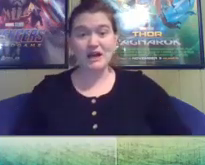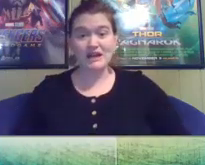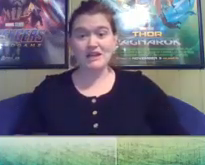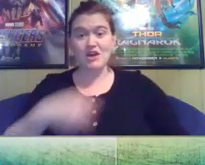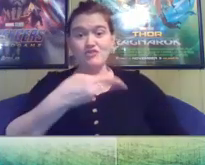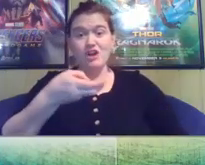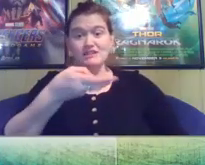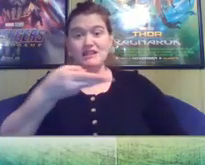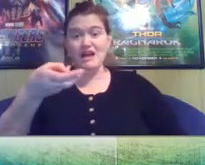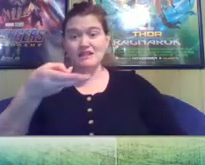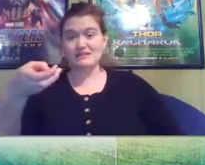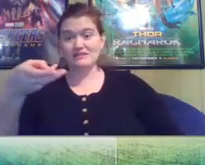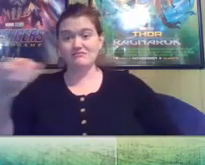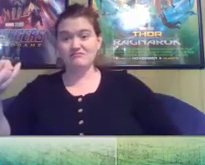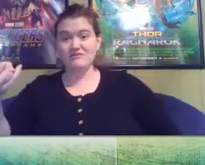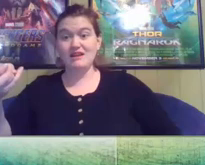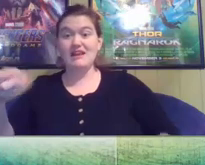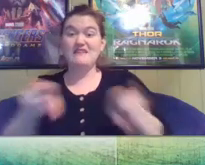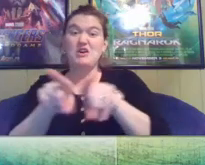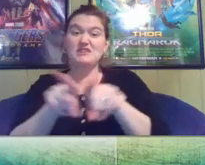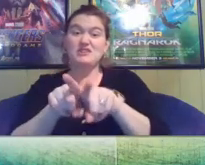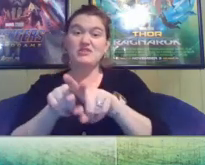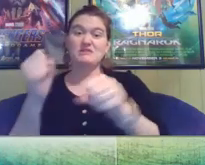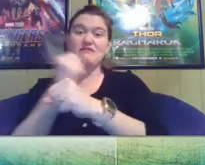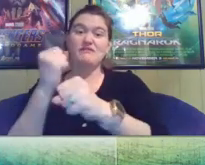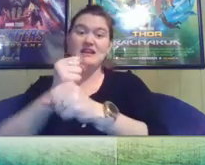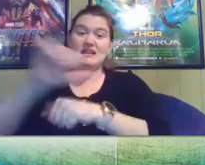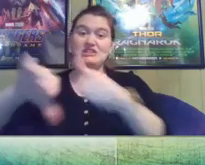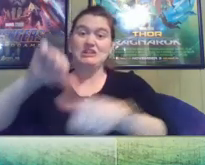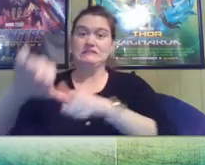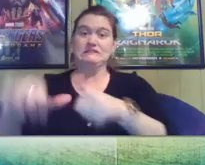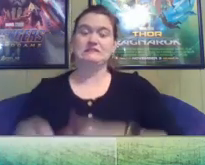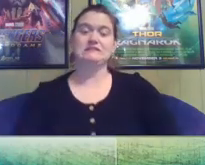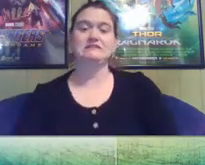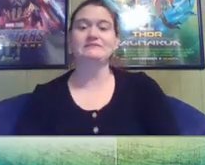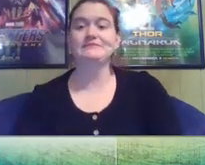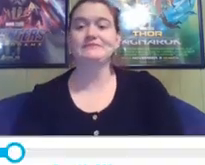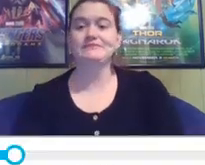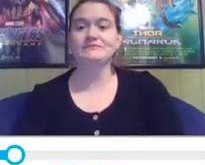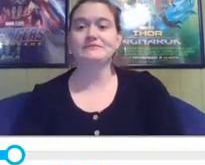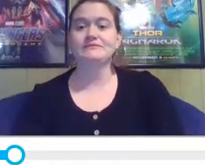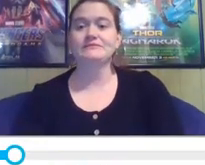its body across the ice. They also use them to fight each other.